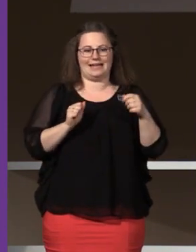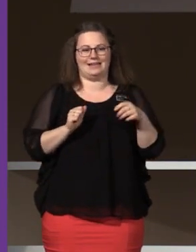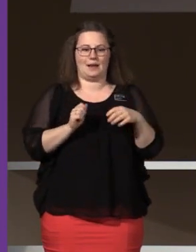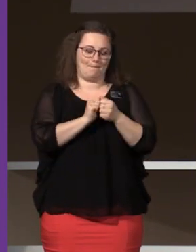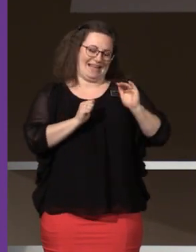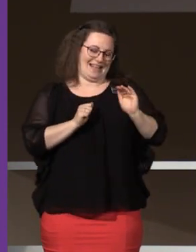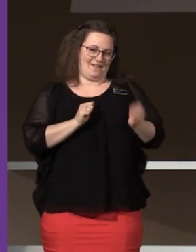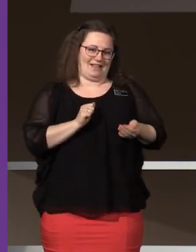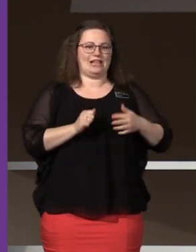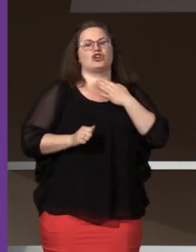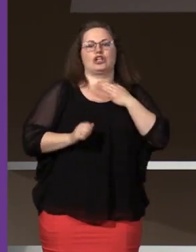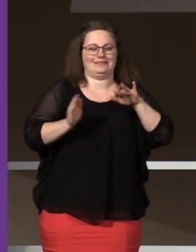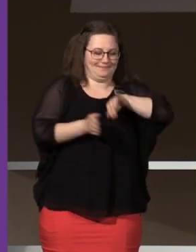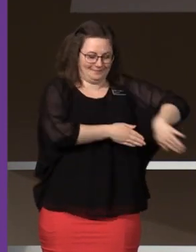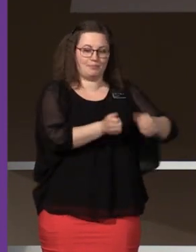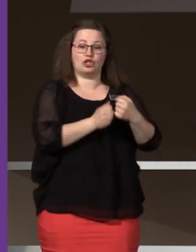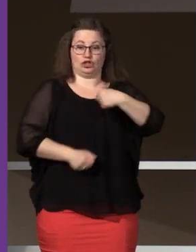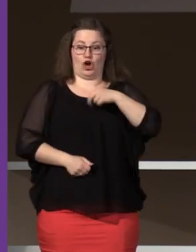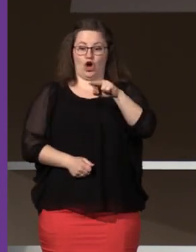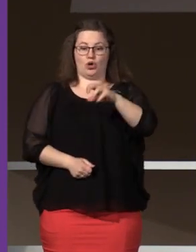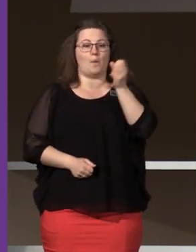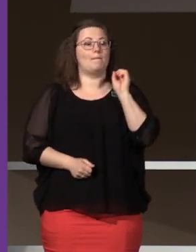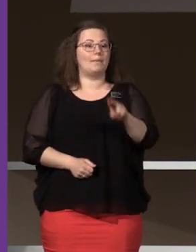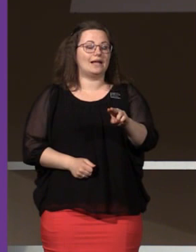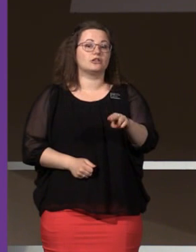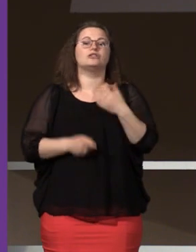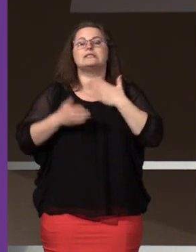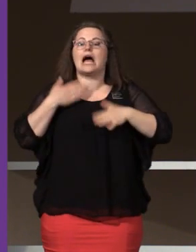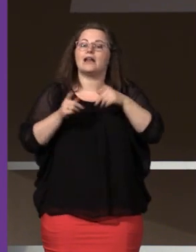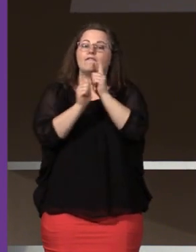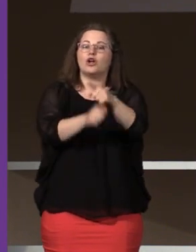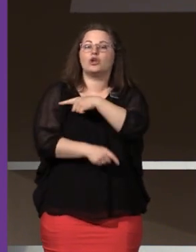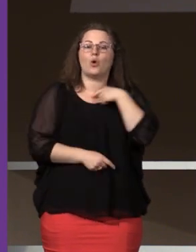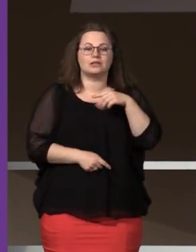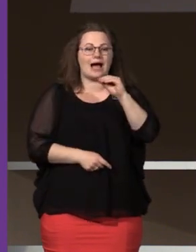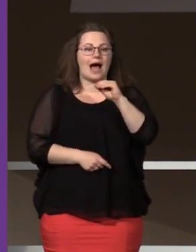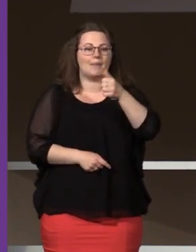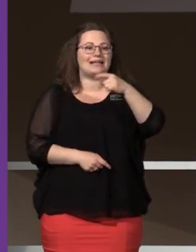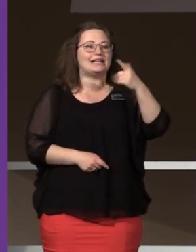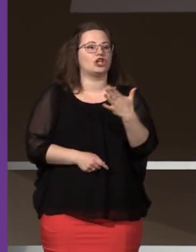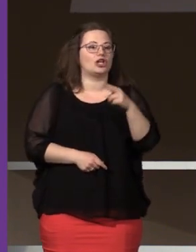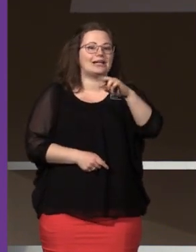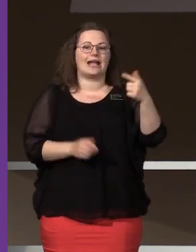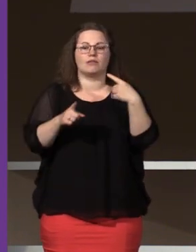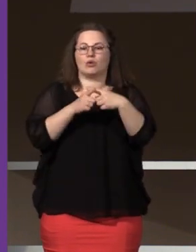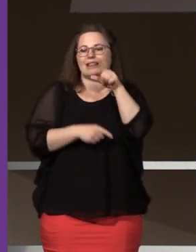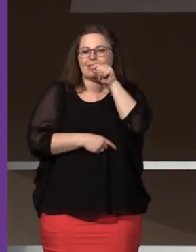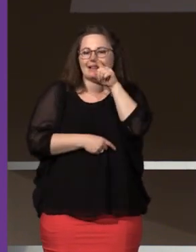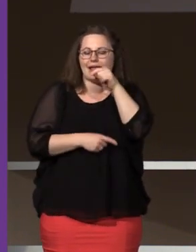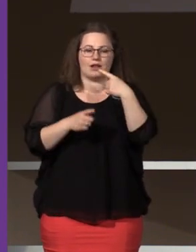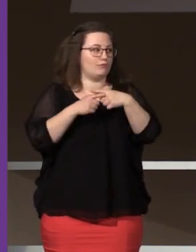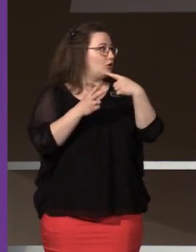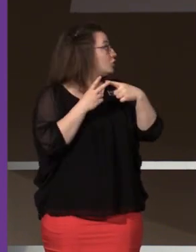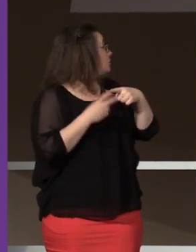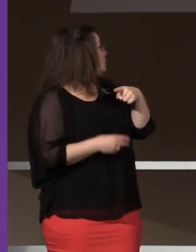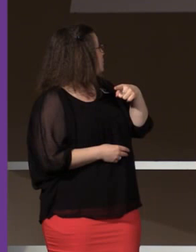lady to begin with. So yeah, that's me, Robin Christopherson. Please do follow AbilityNet on Twitter, or at USA Today. That's me on